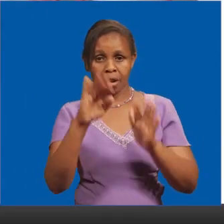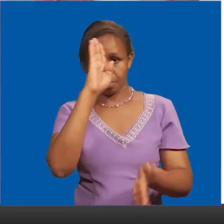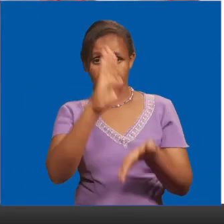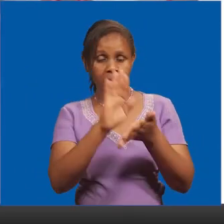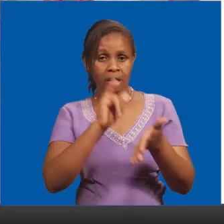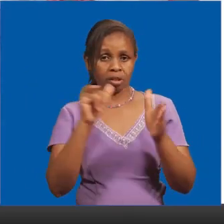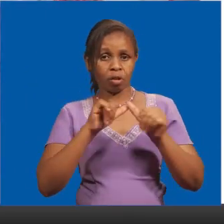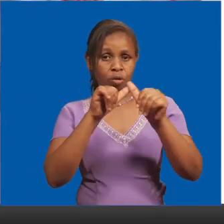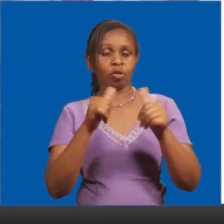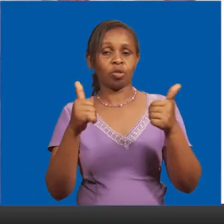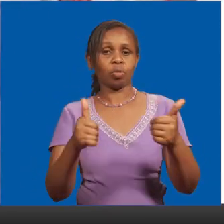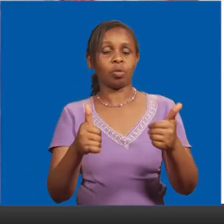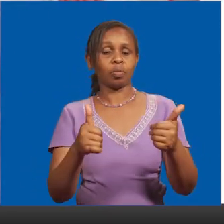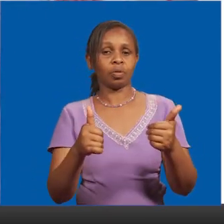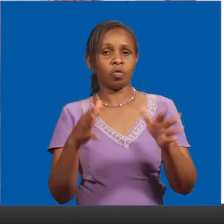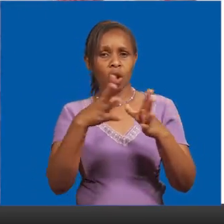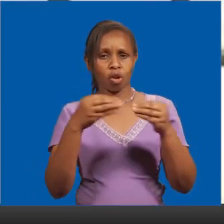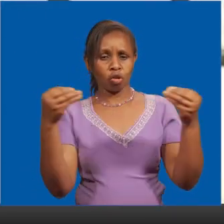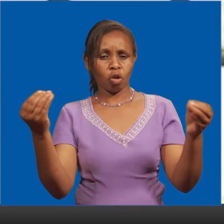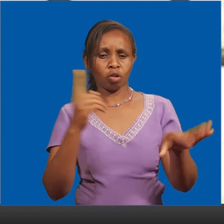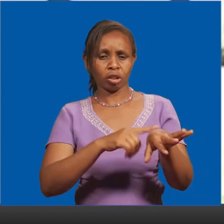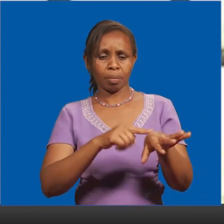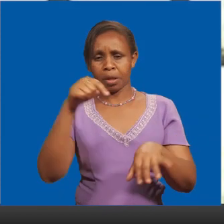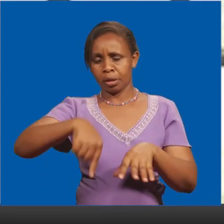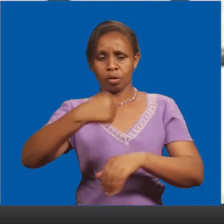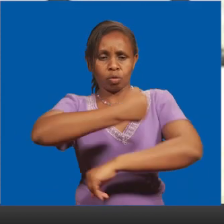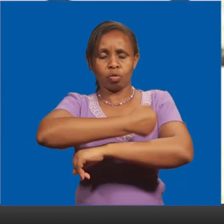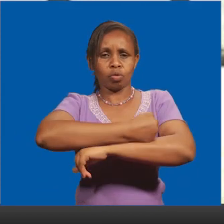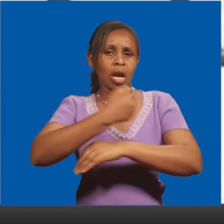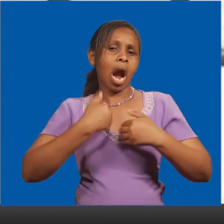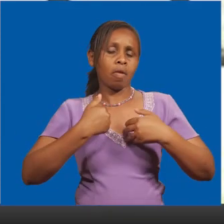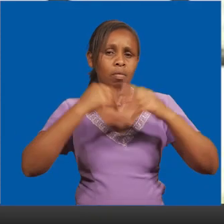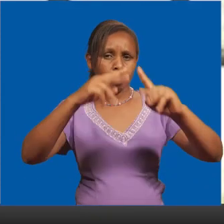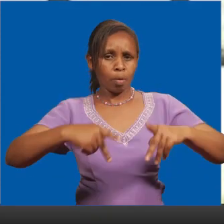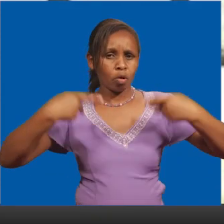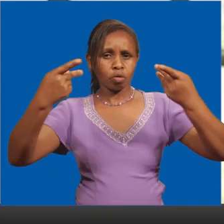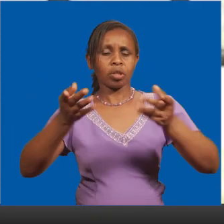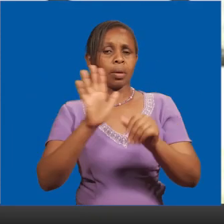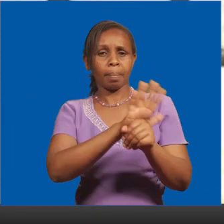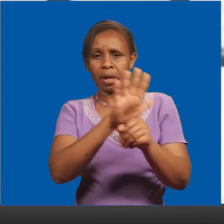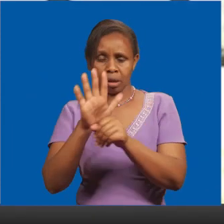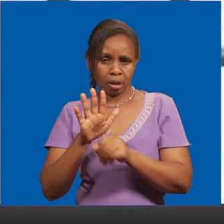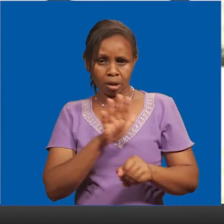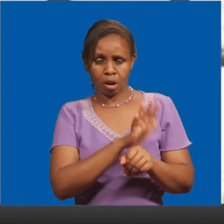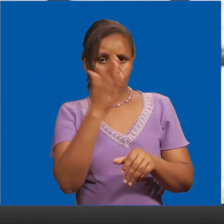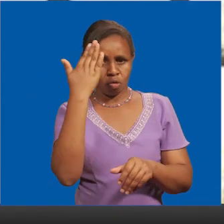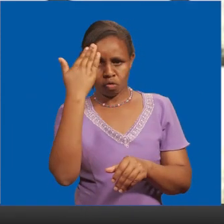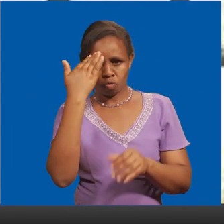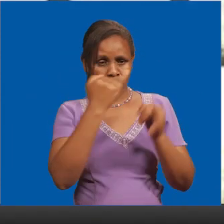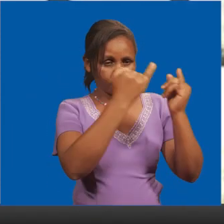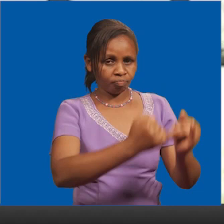huku akitumaini kuwa itaendelea na msingi huo. For a long time, this school is has produced so